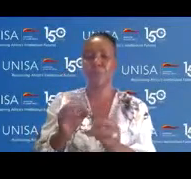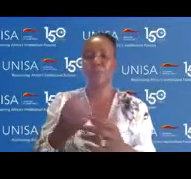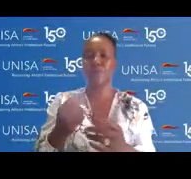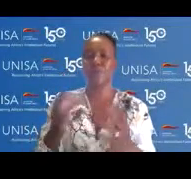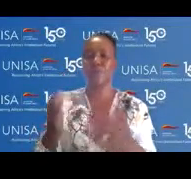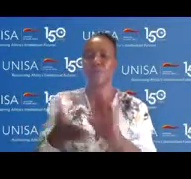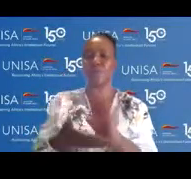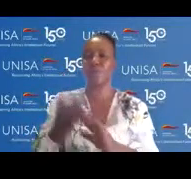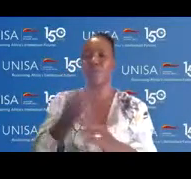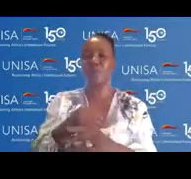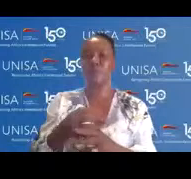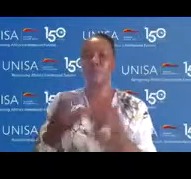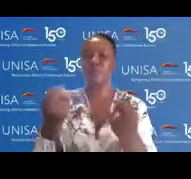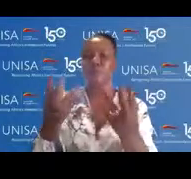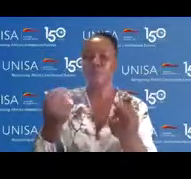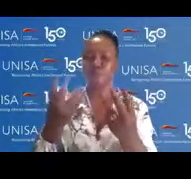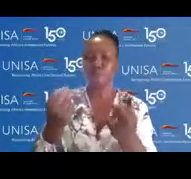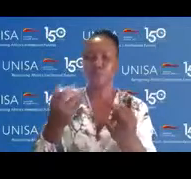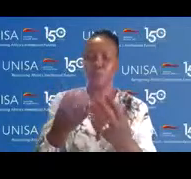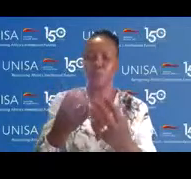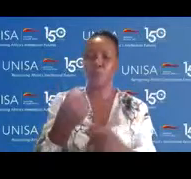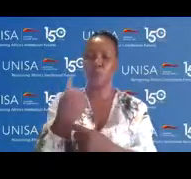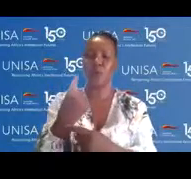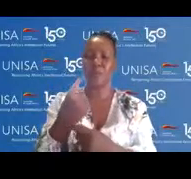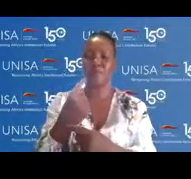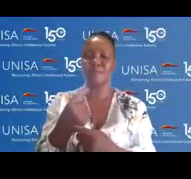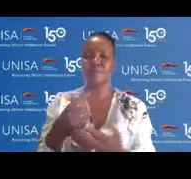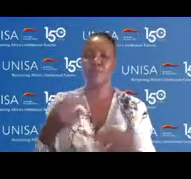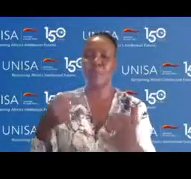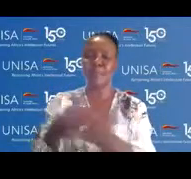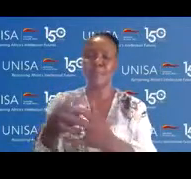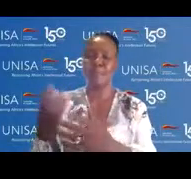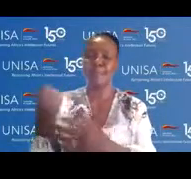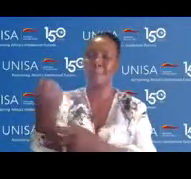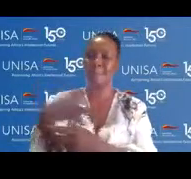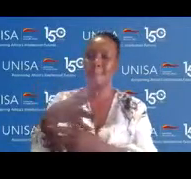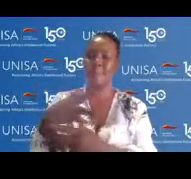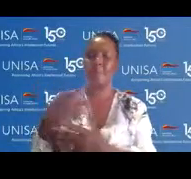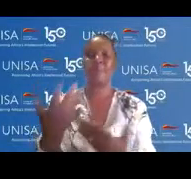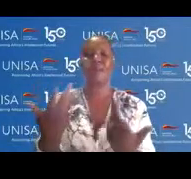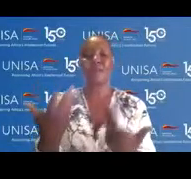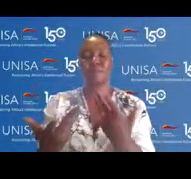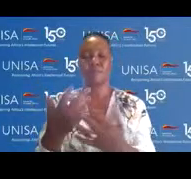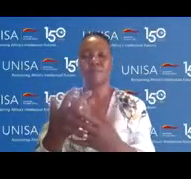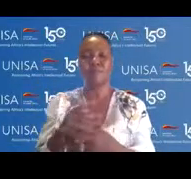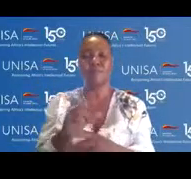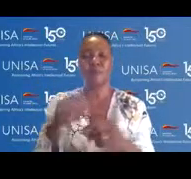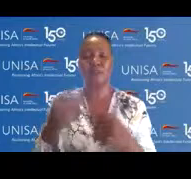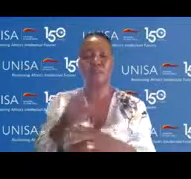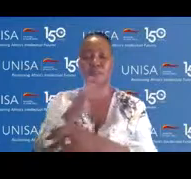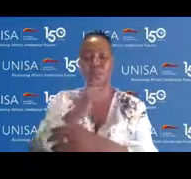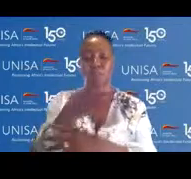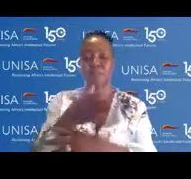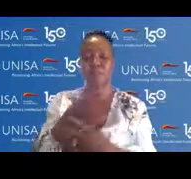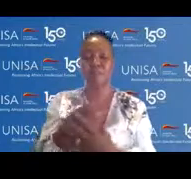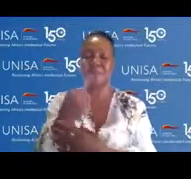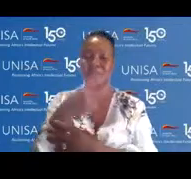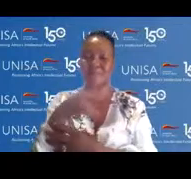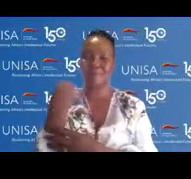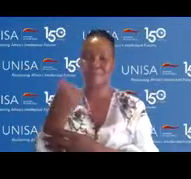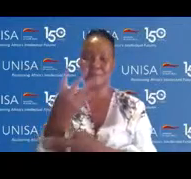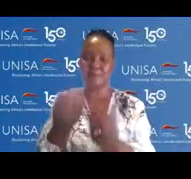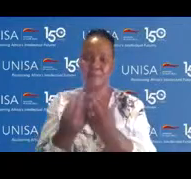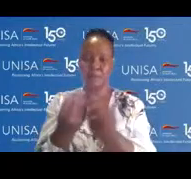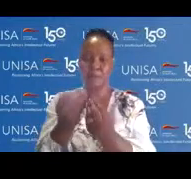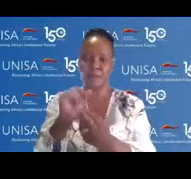of processors because you're actually just going to pay a lot of money and you're never going to really use it. The second item that goes hand in hand